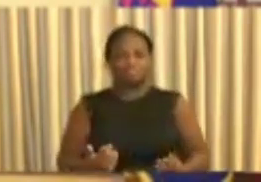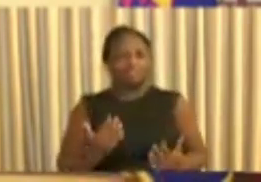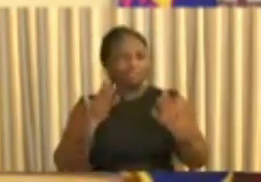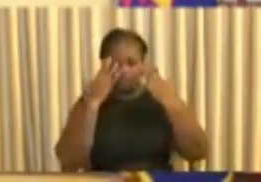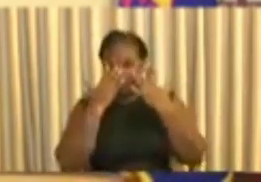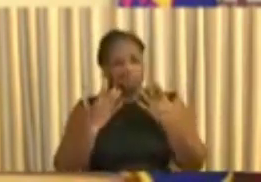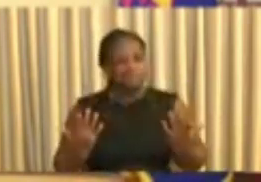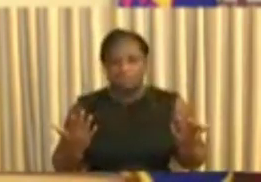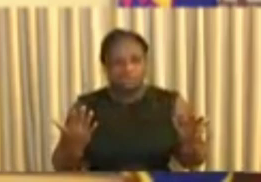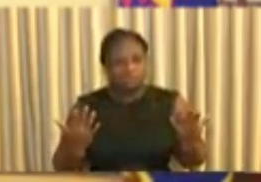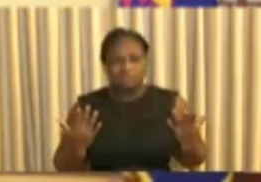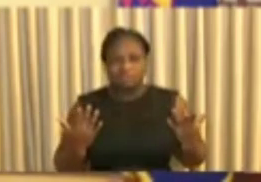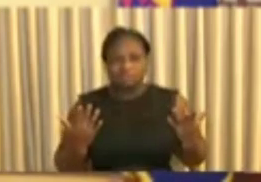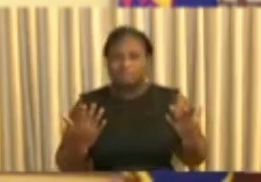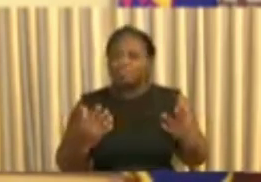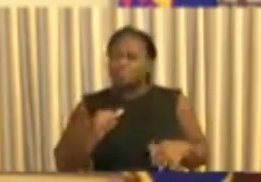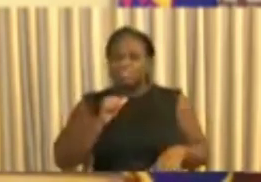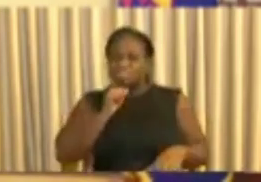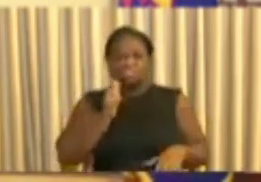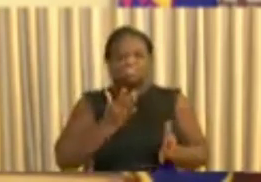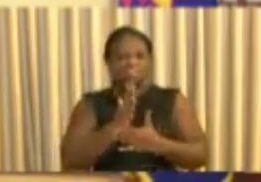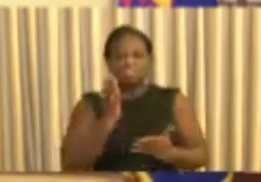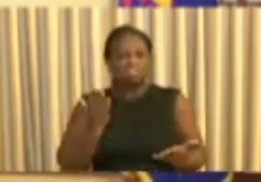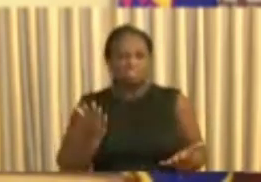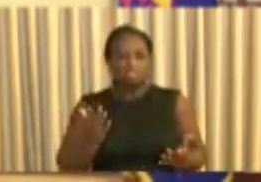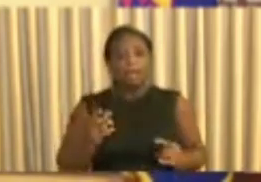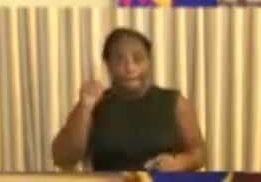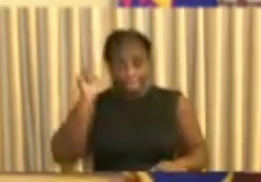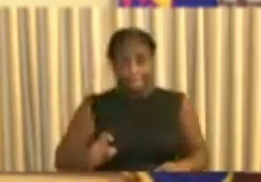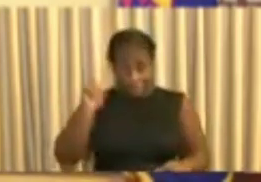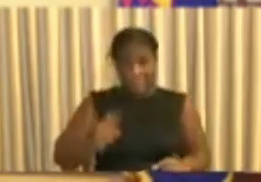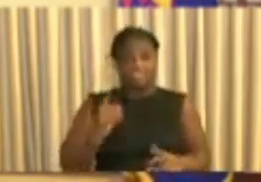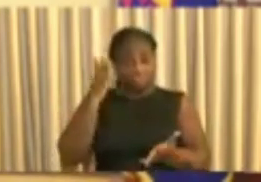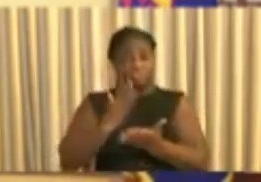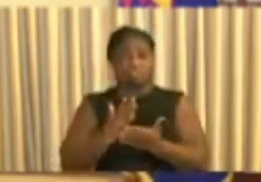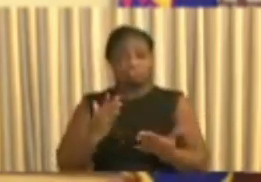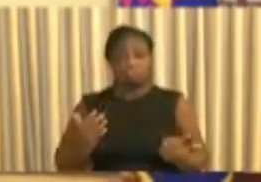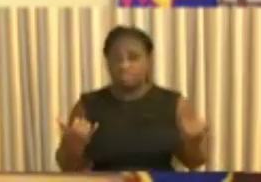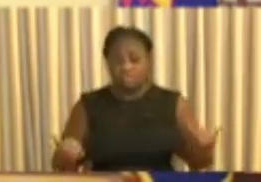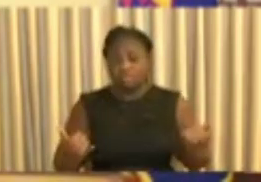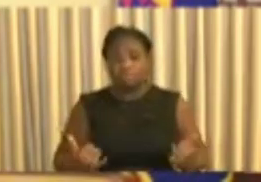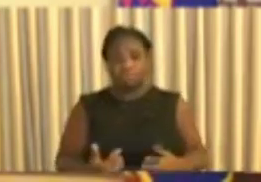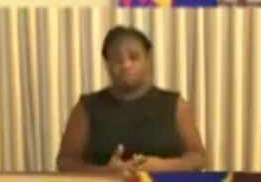is sad, it is unfortunate, and it must end.